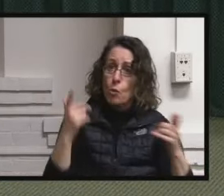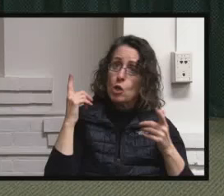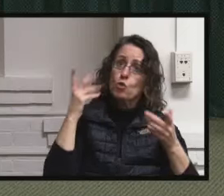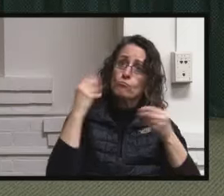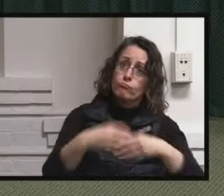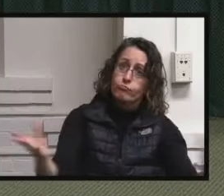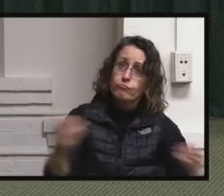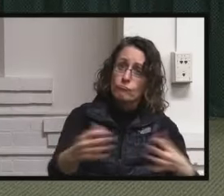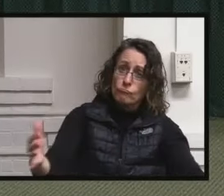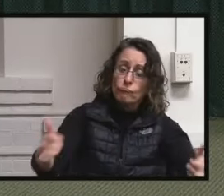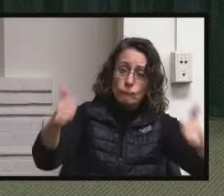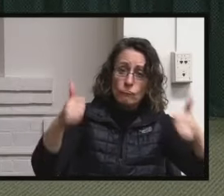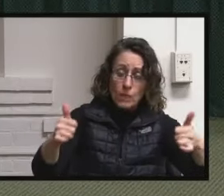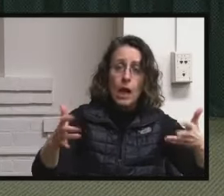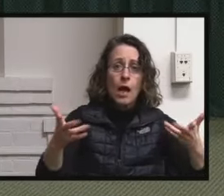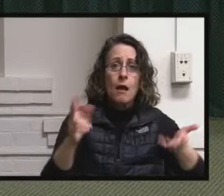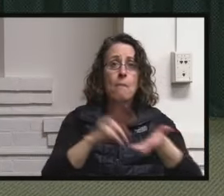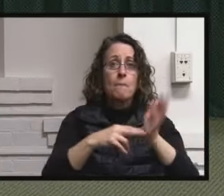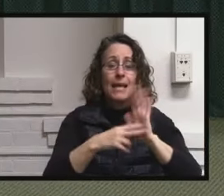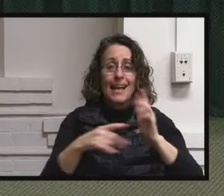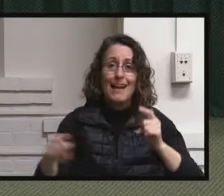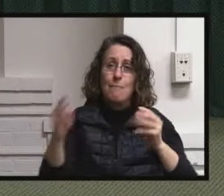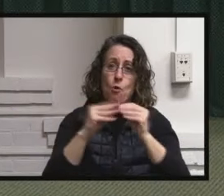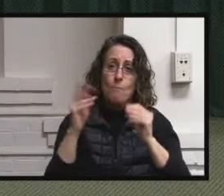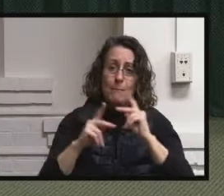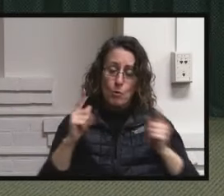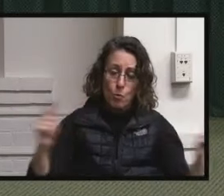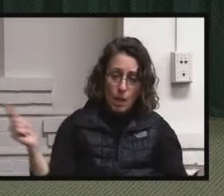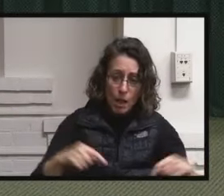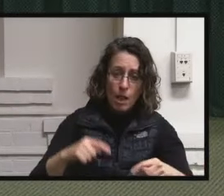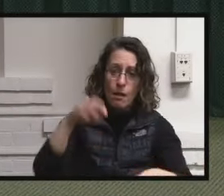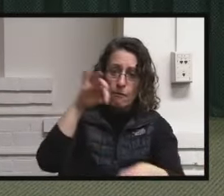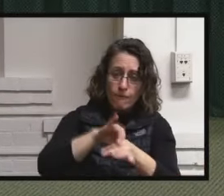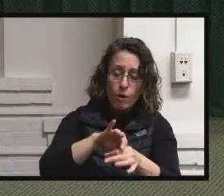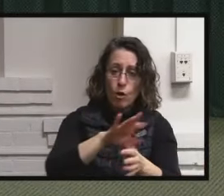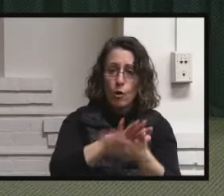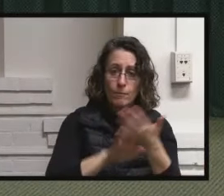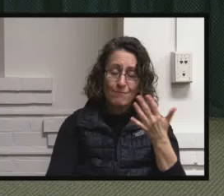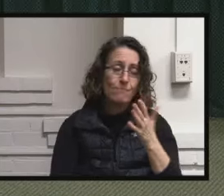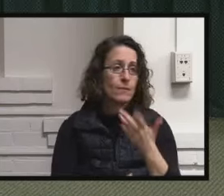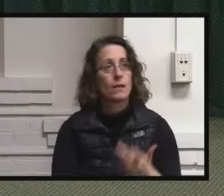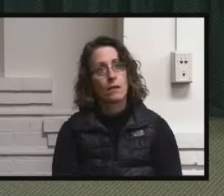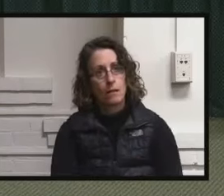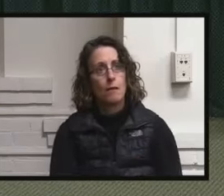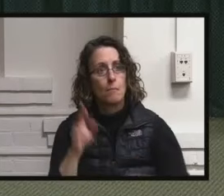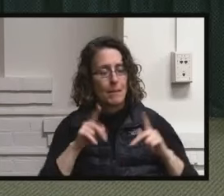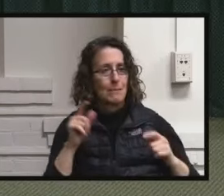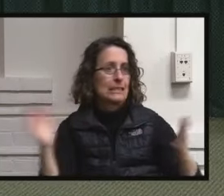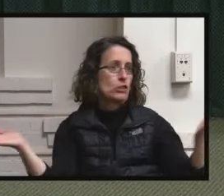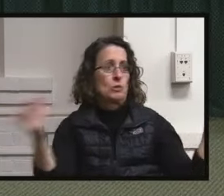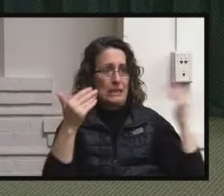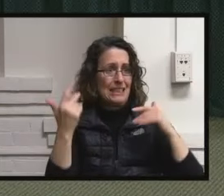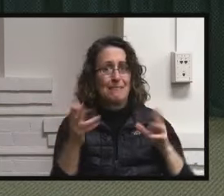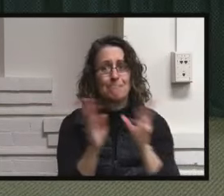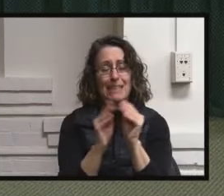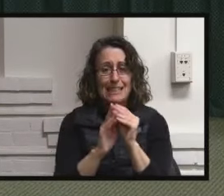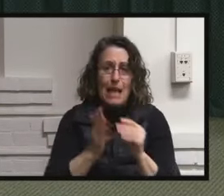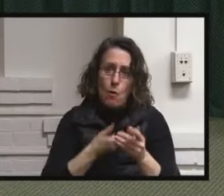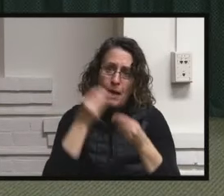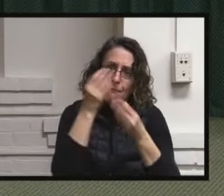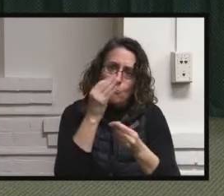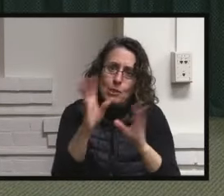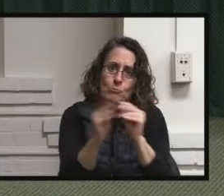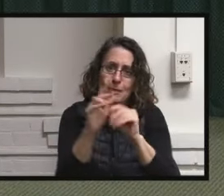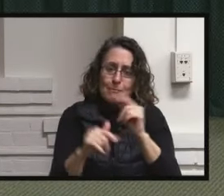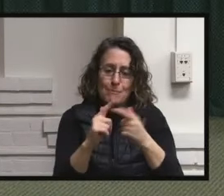Well, that's why you got to come to meetings. Right. our last one's tomorrow. So these